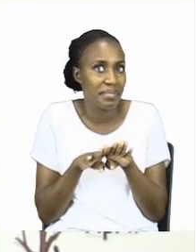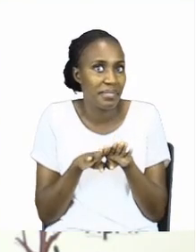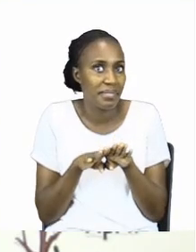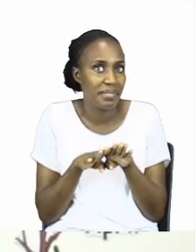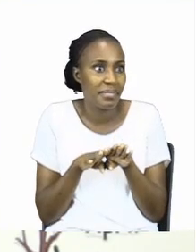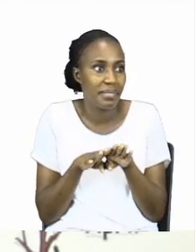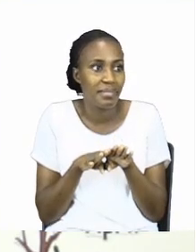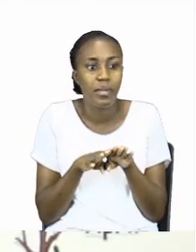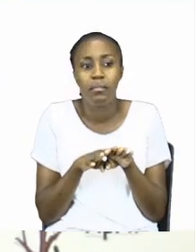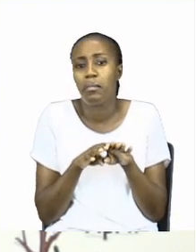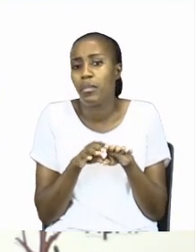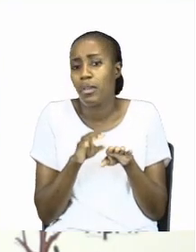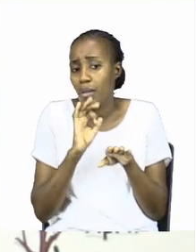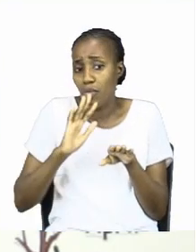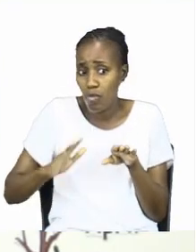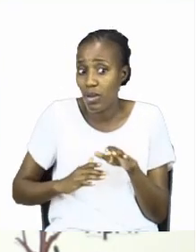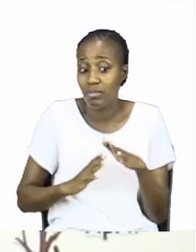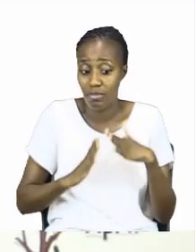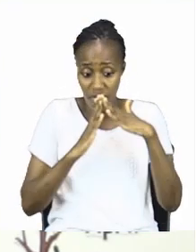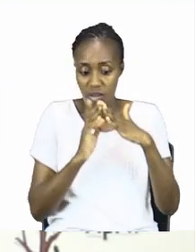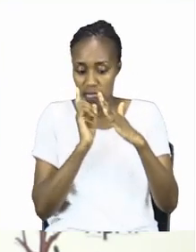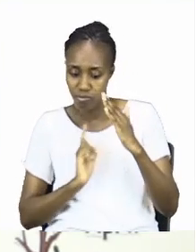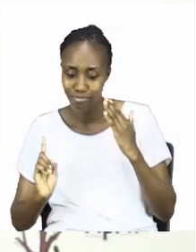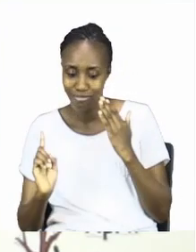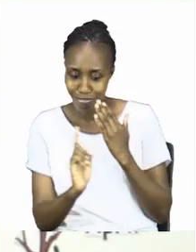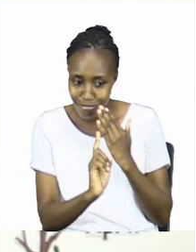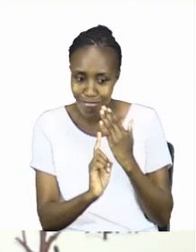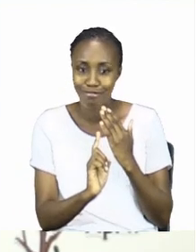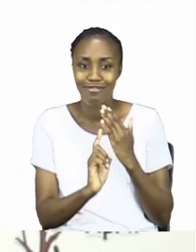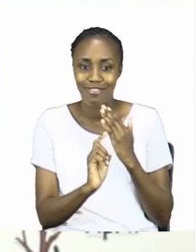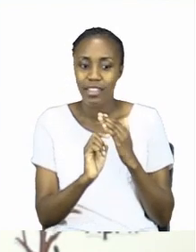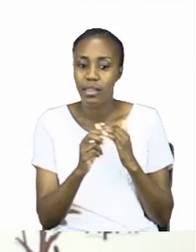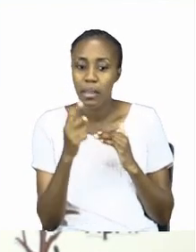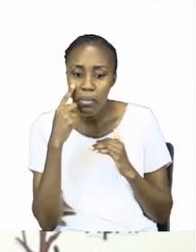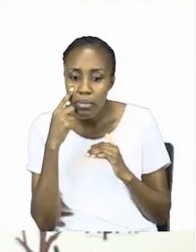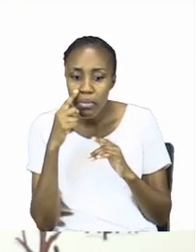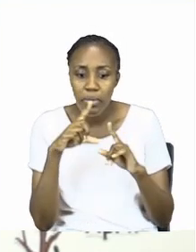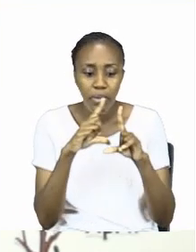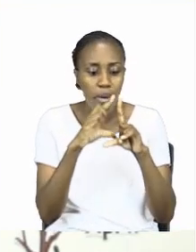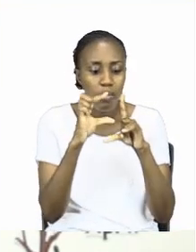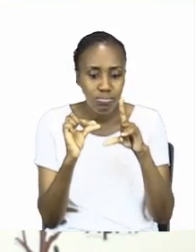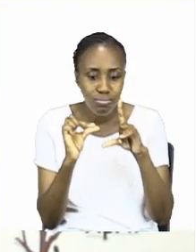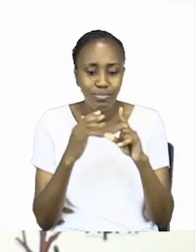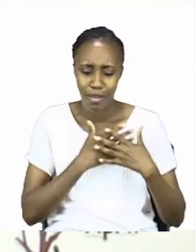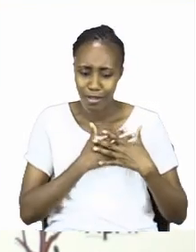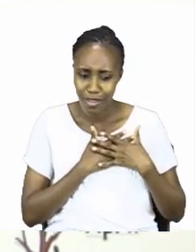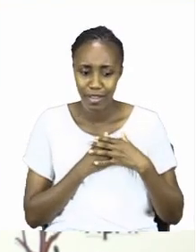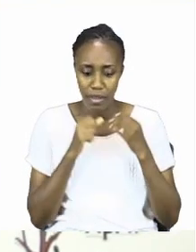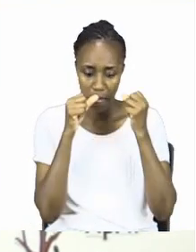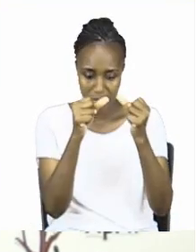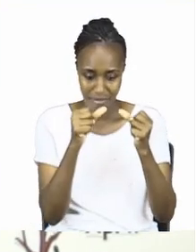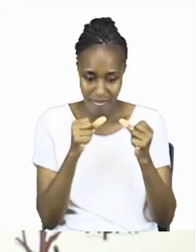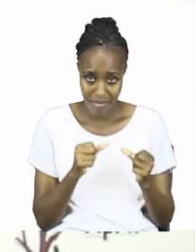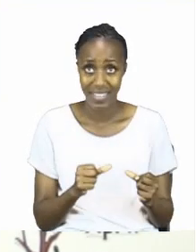go outside and then you find a leaf, any leaf that you like, and then you paste it on the